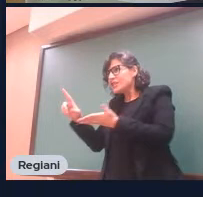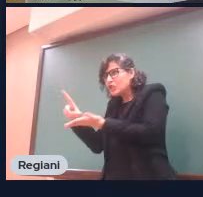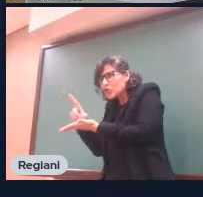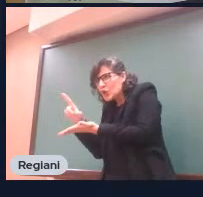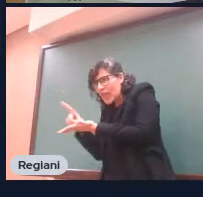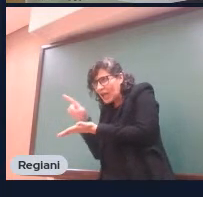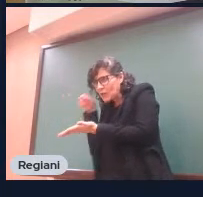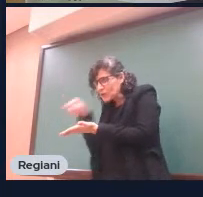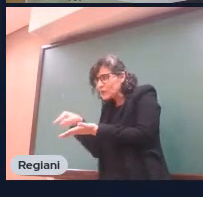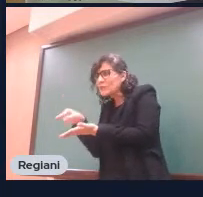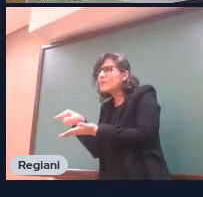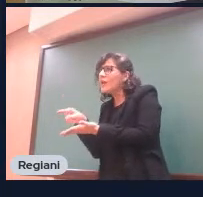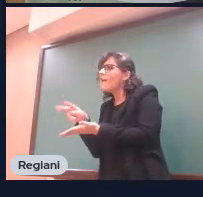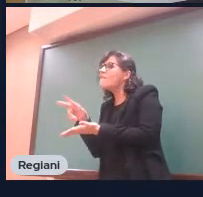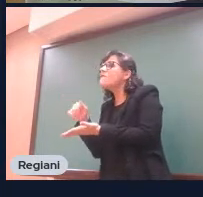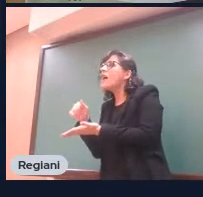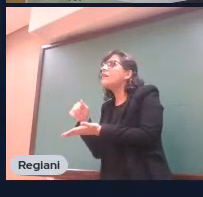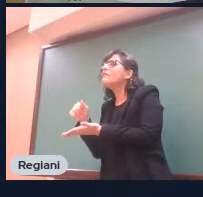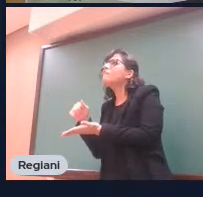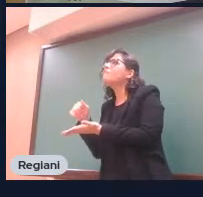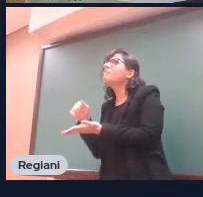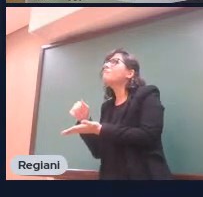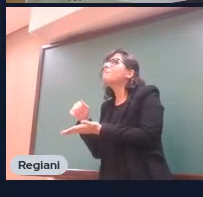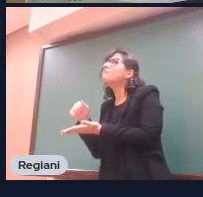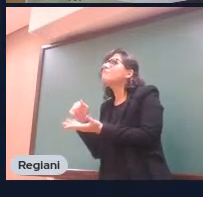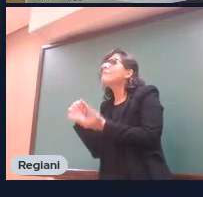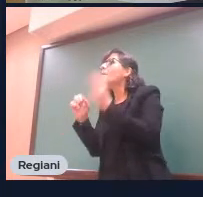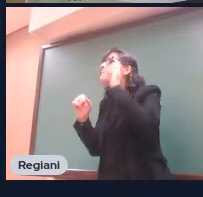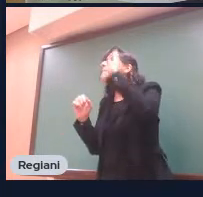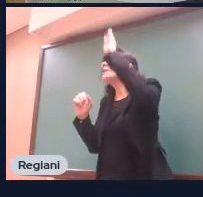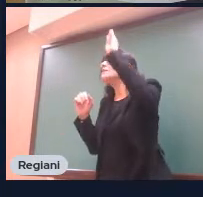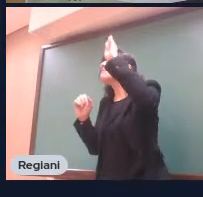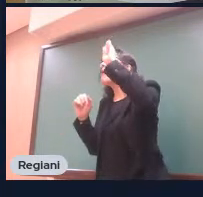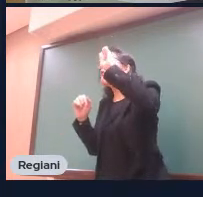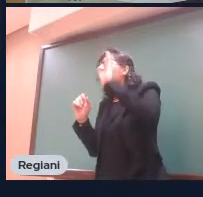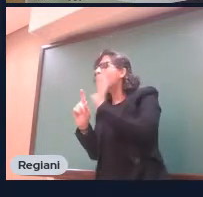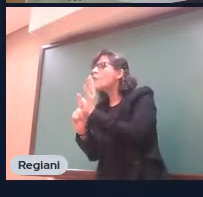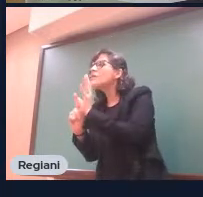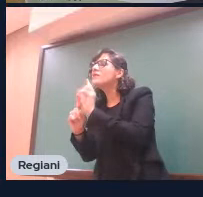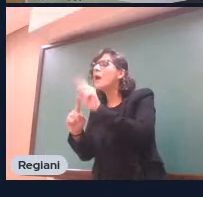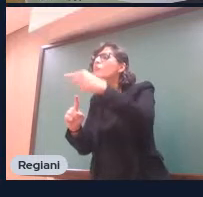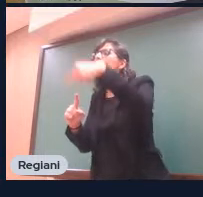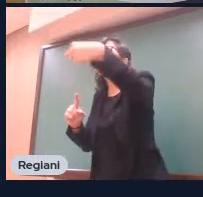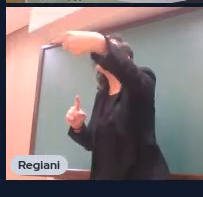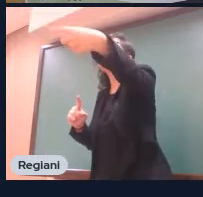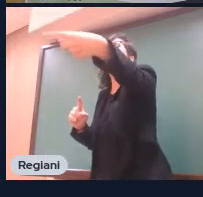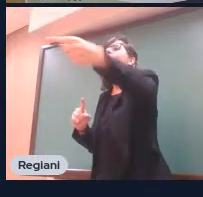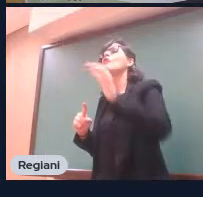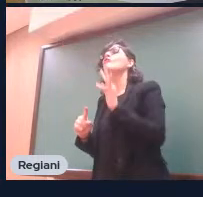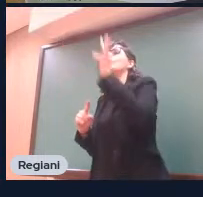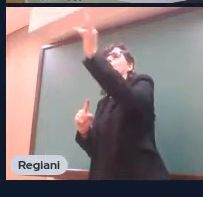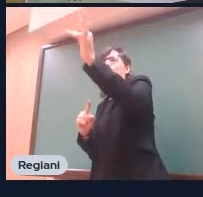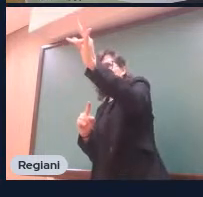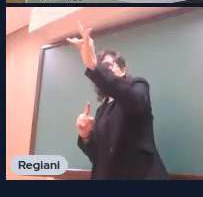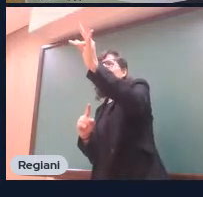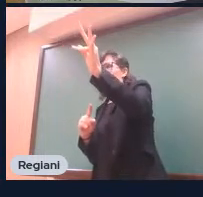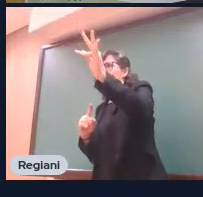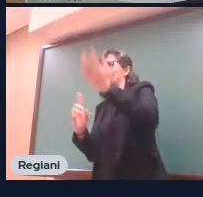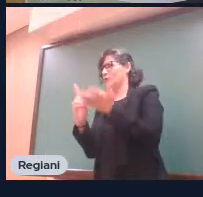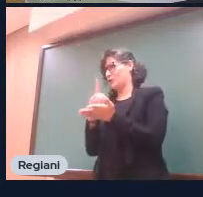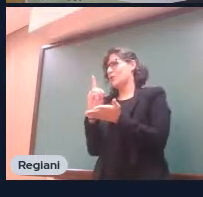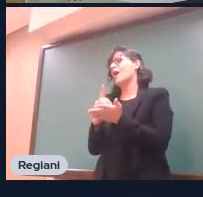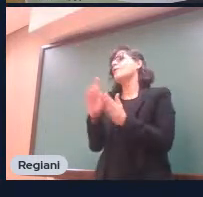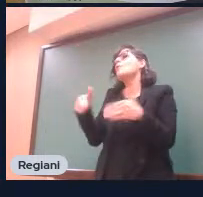levar-nos aos dicionários do futuro. Serão esses itens que vão fazer a diferença nos dicionários que